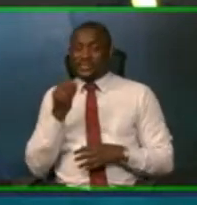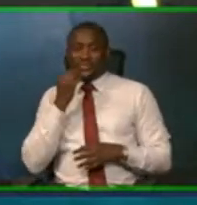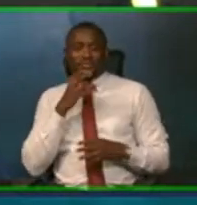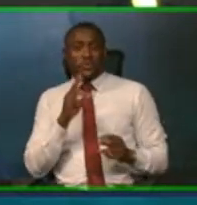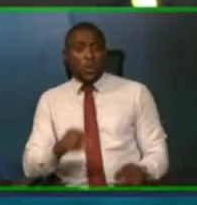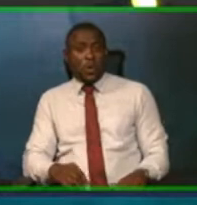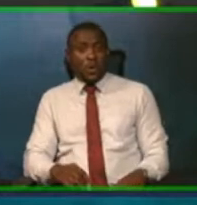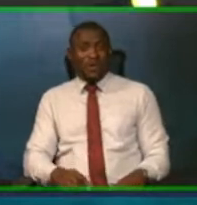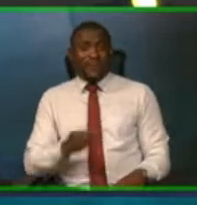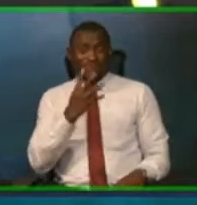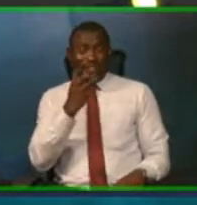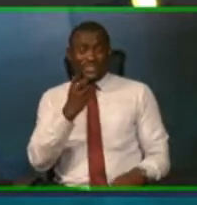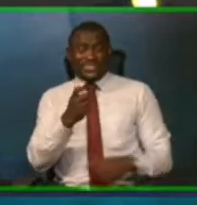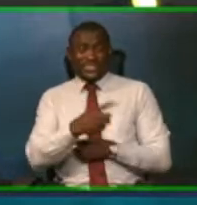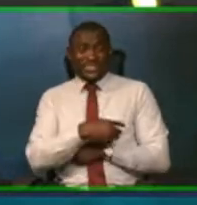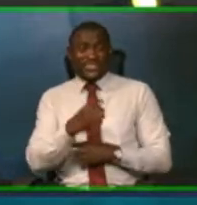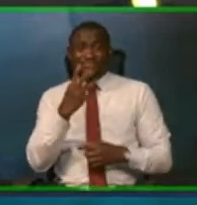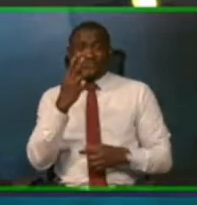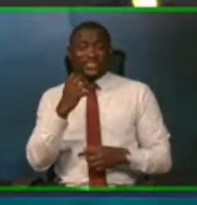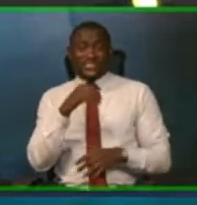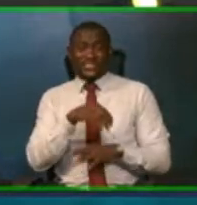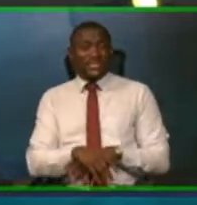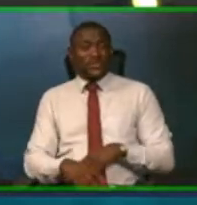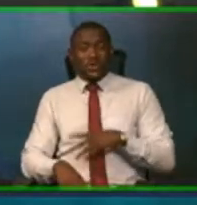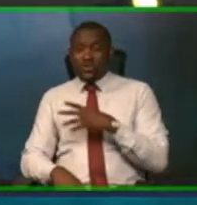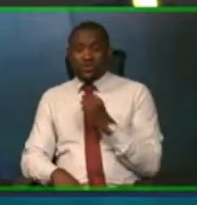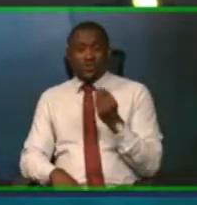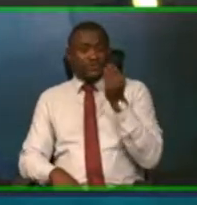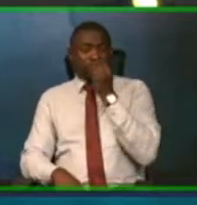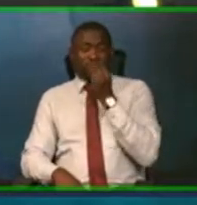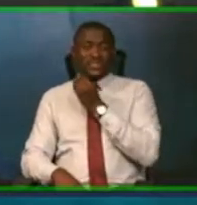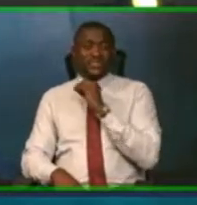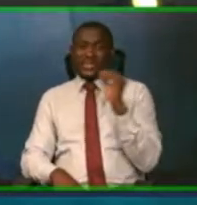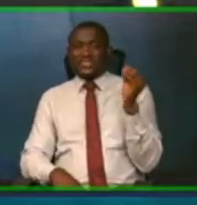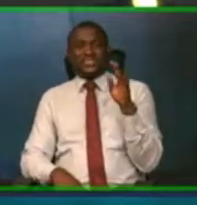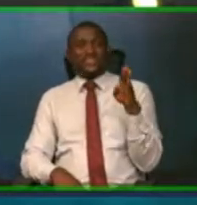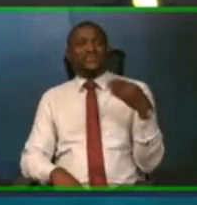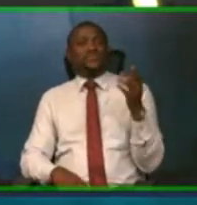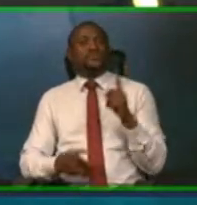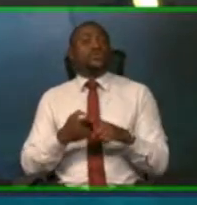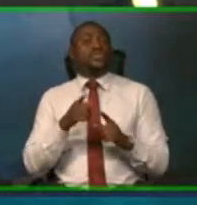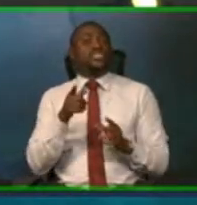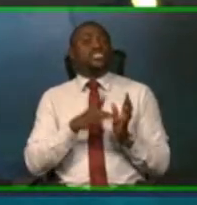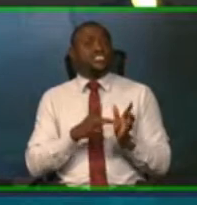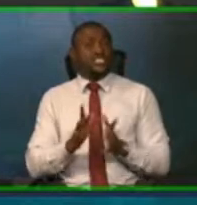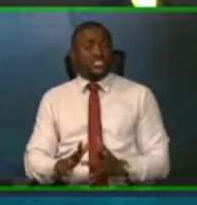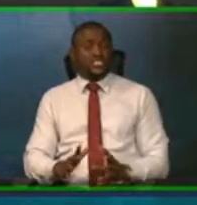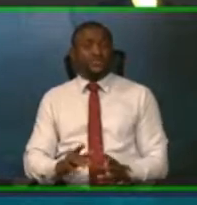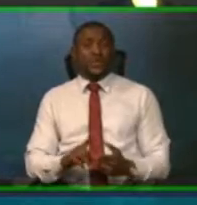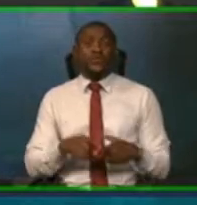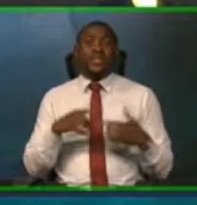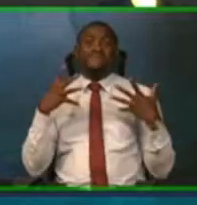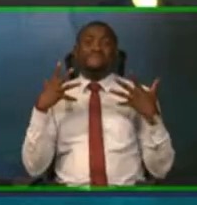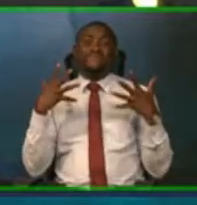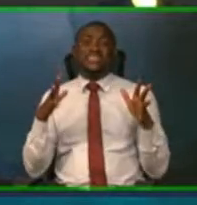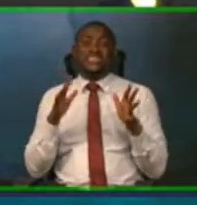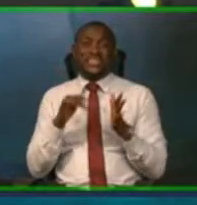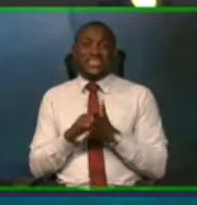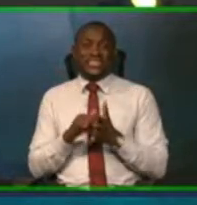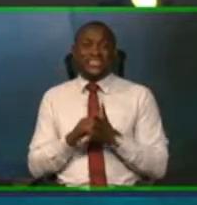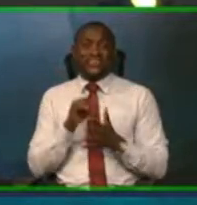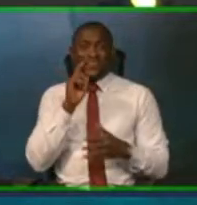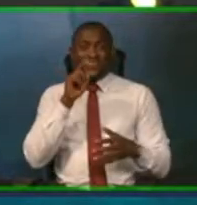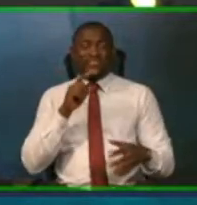we know, we did not see any food or anything there given to him. Now, when that was done, verse